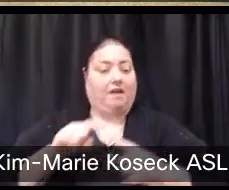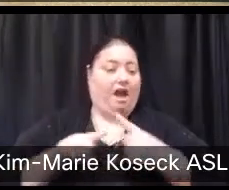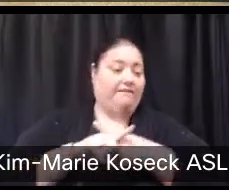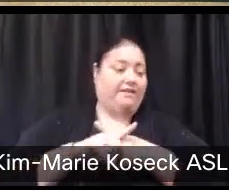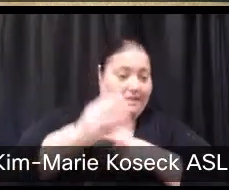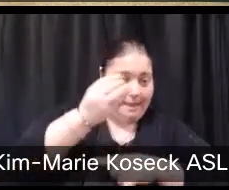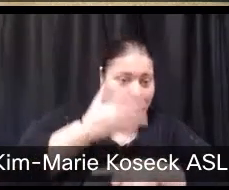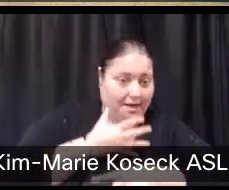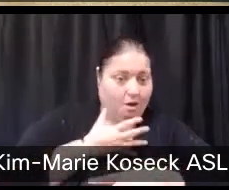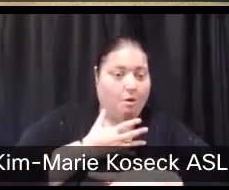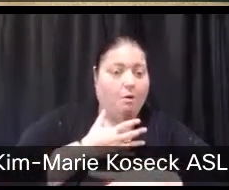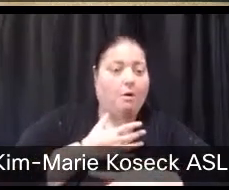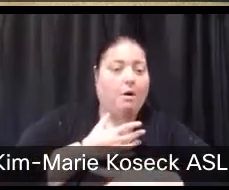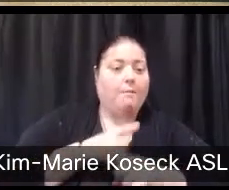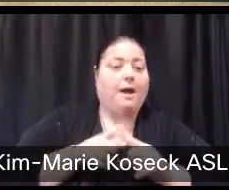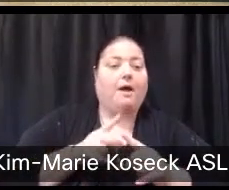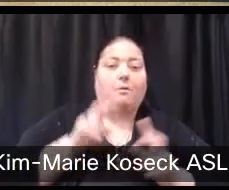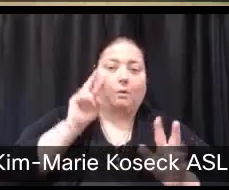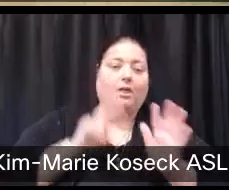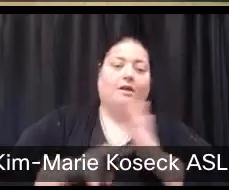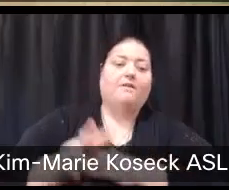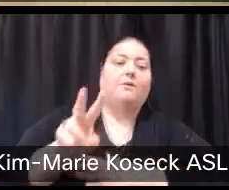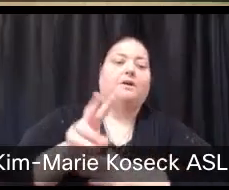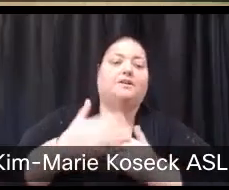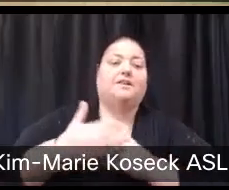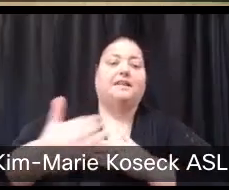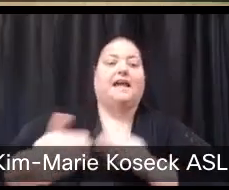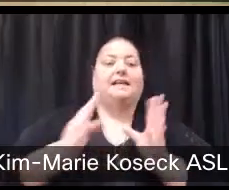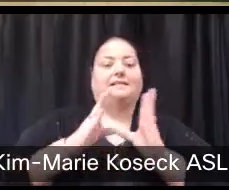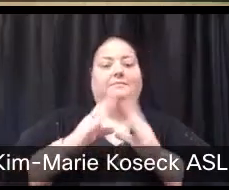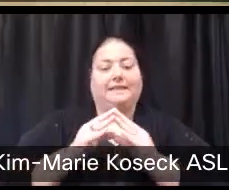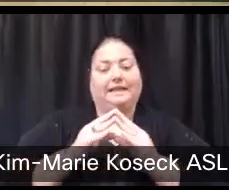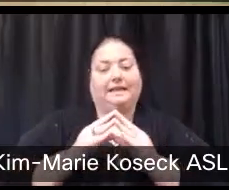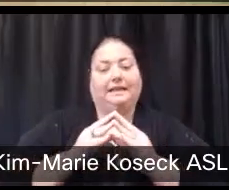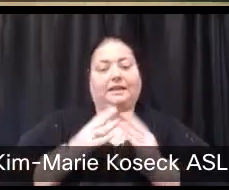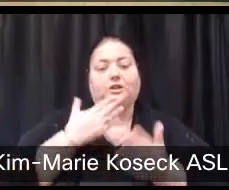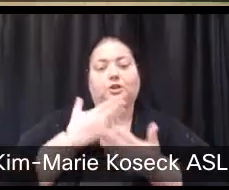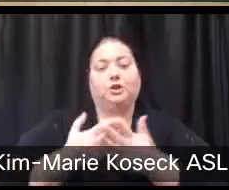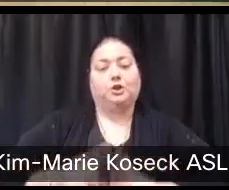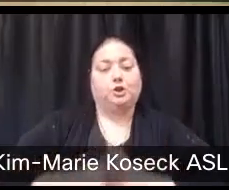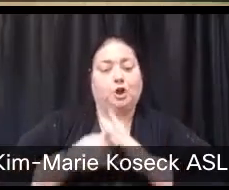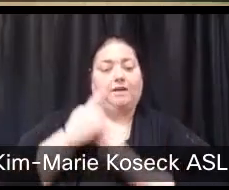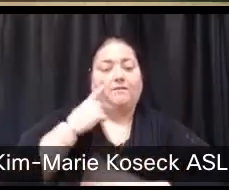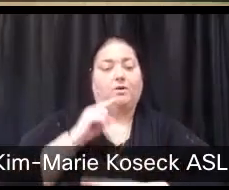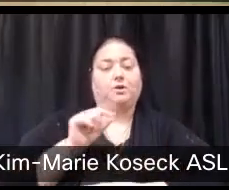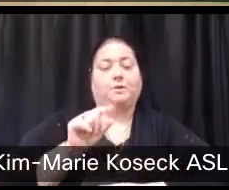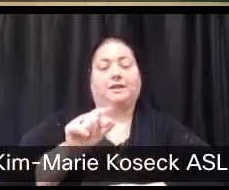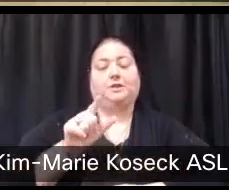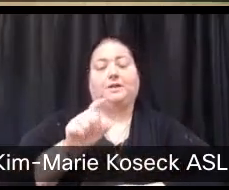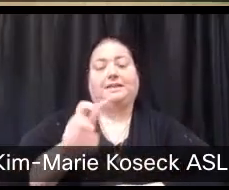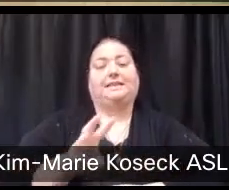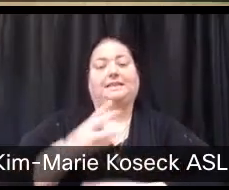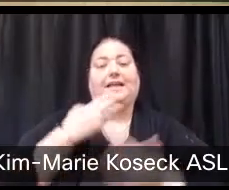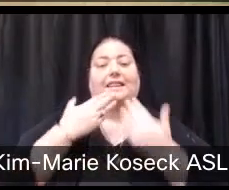but looking forward to the next meeting. It's a good start for 2026. Thank